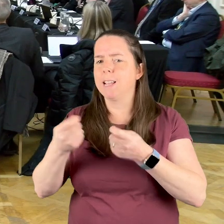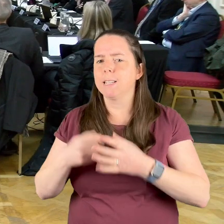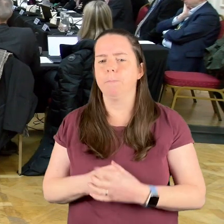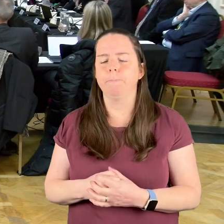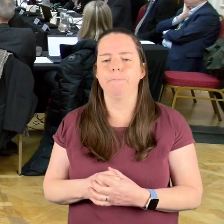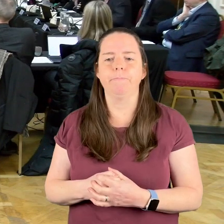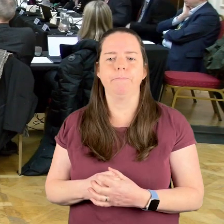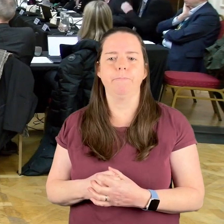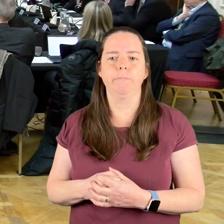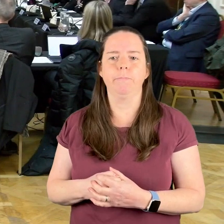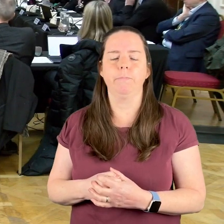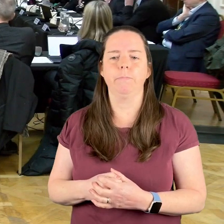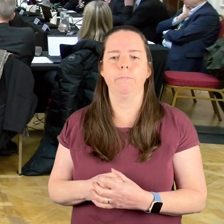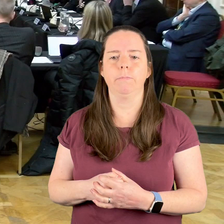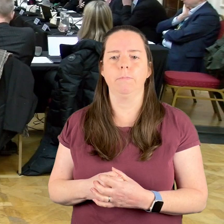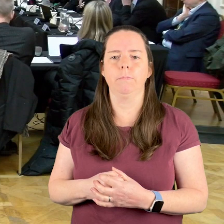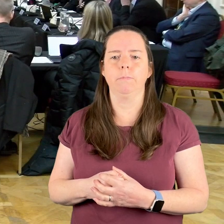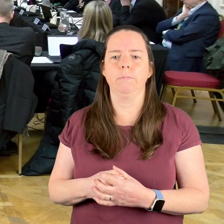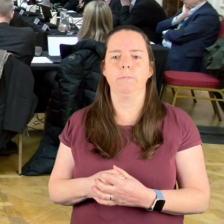coordinated?